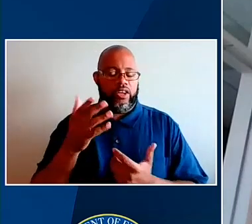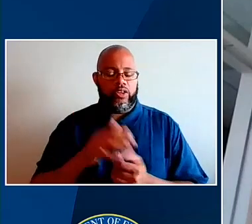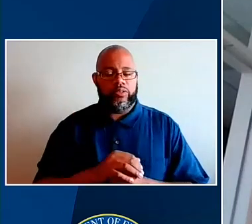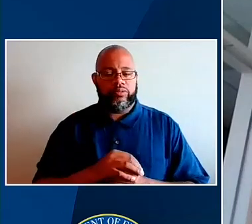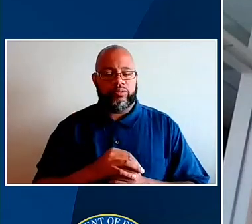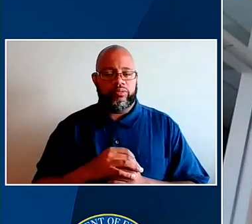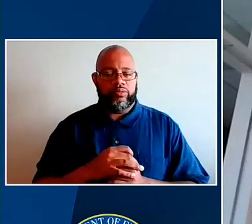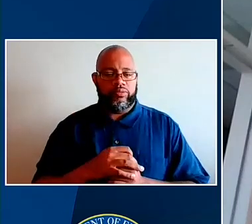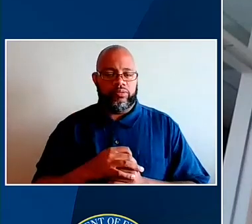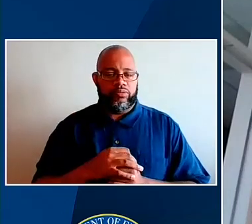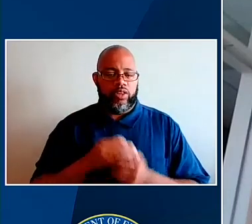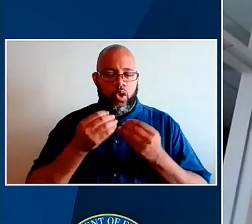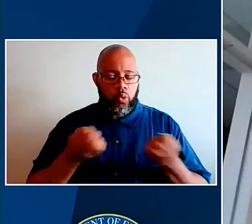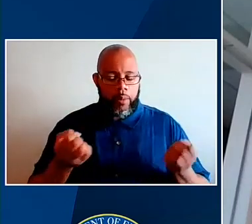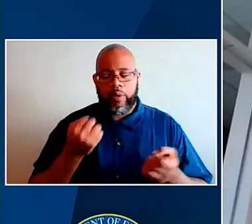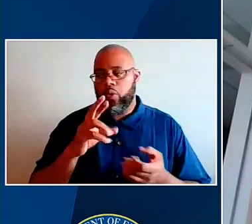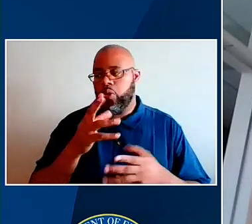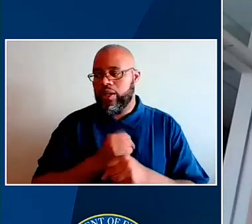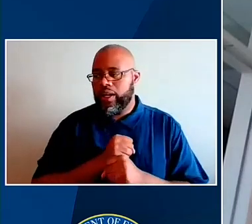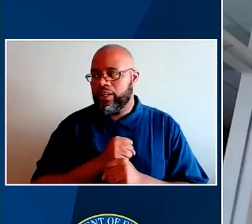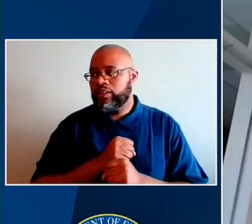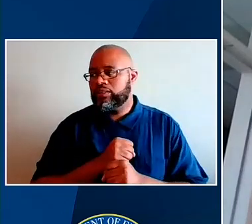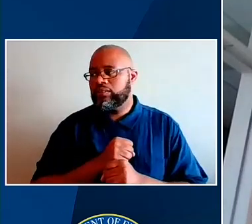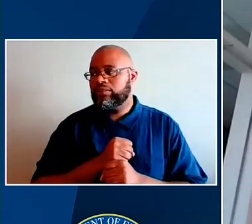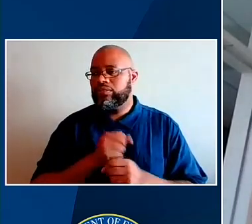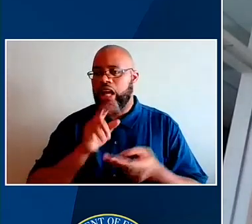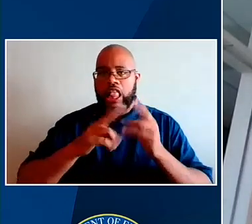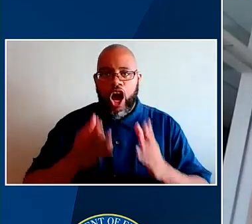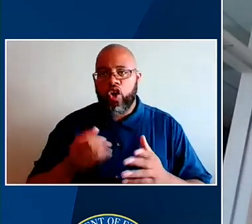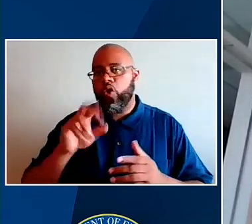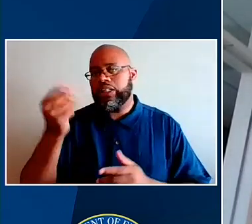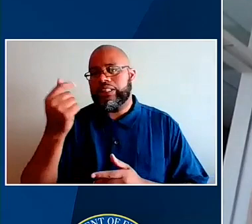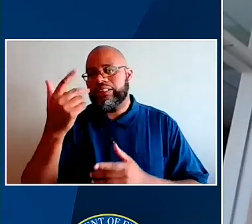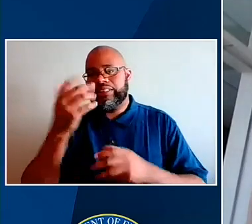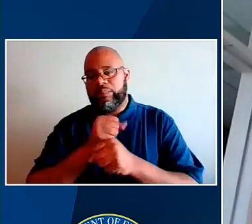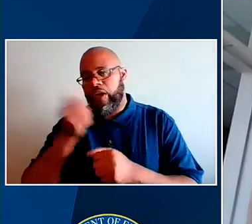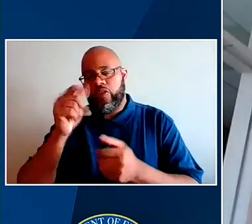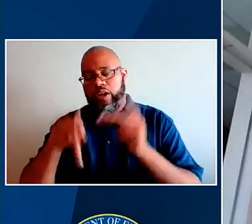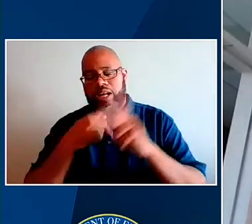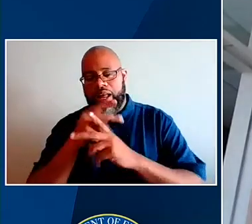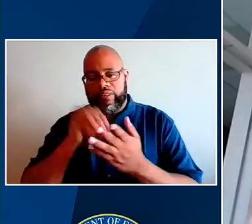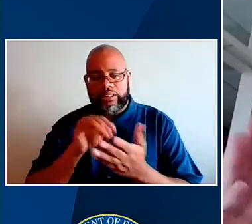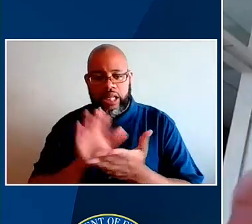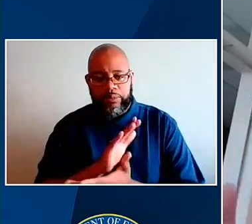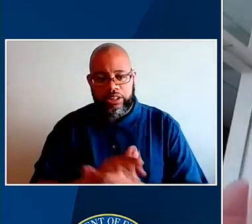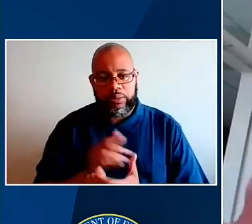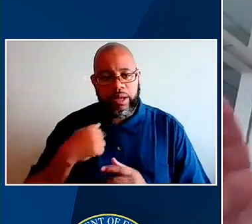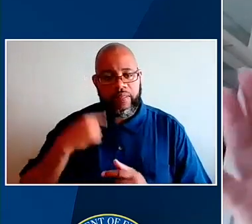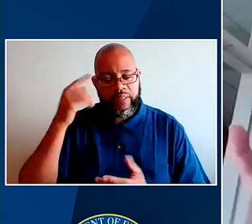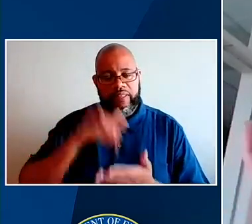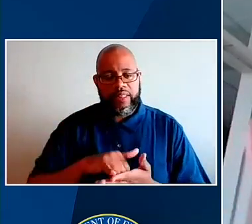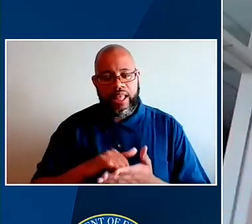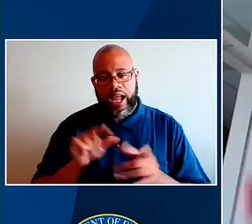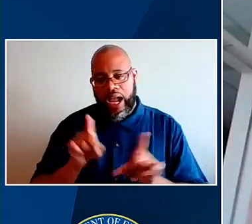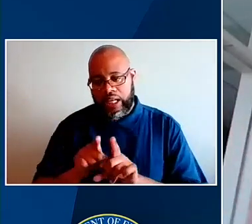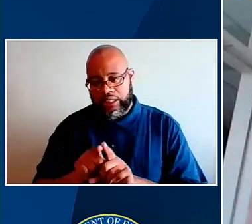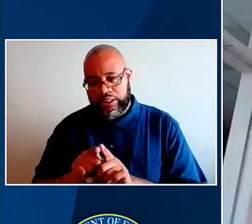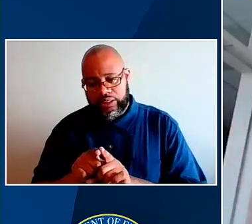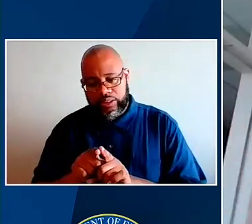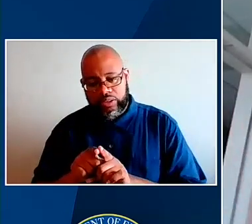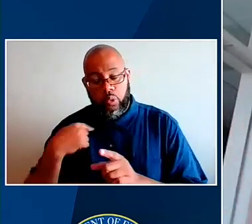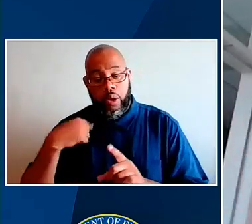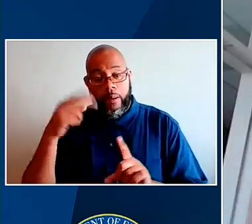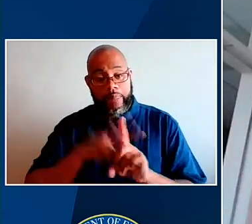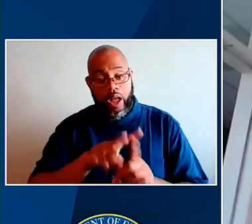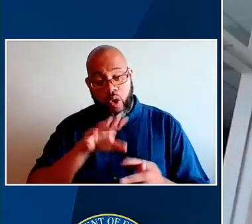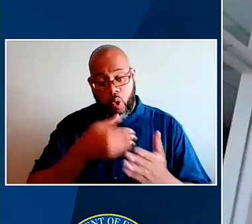know, equipment or getting their locker or getting some other kind of documentation. And I think as we apply all